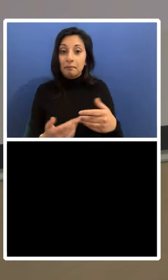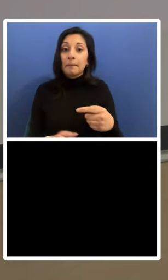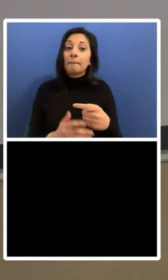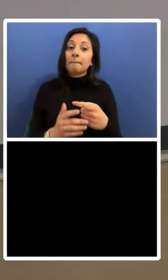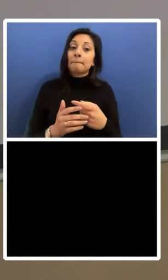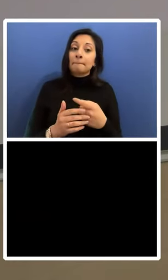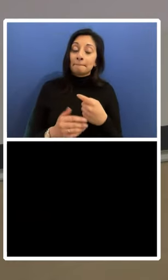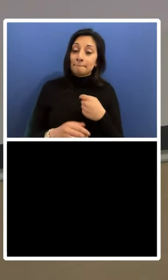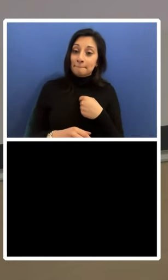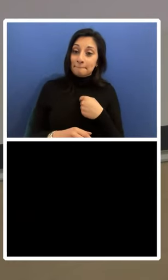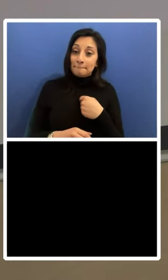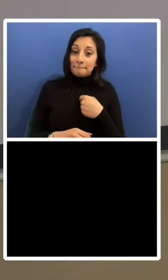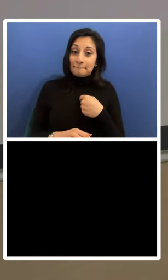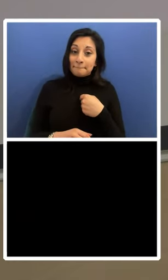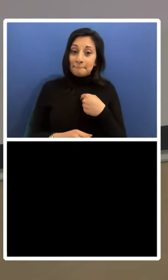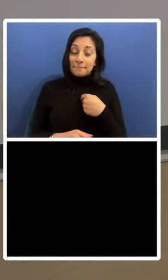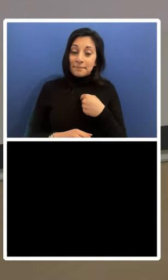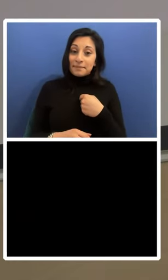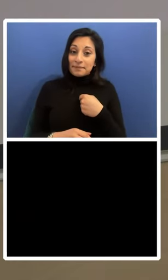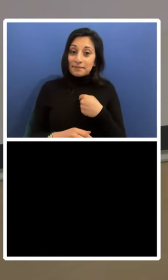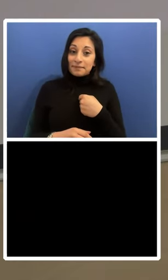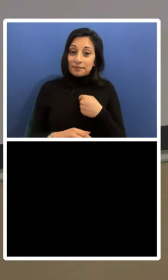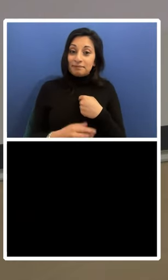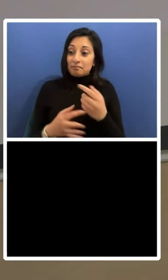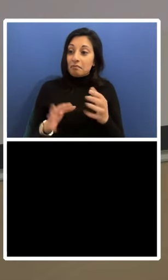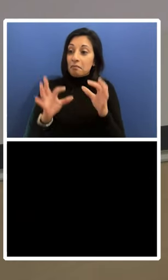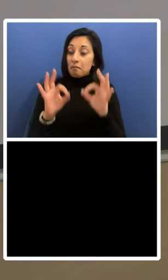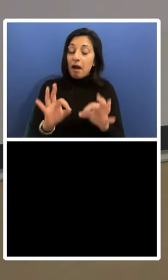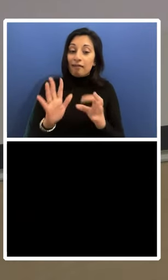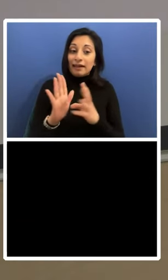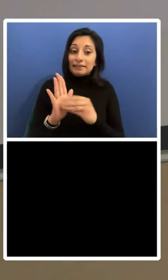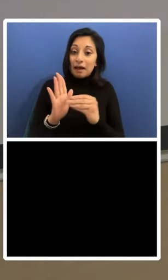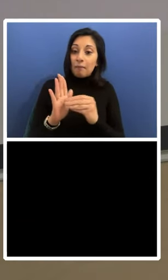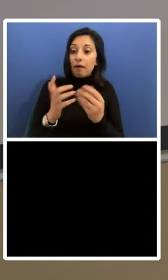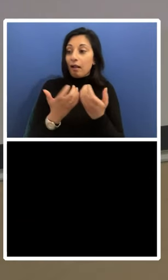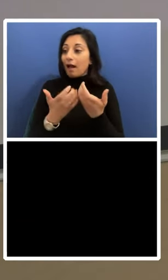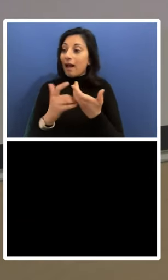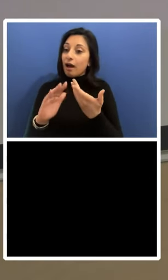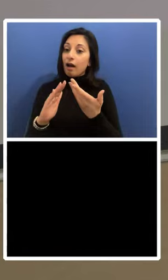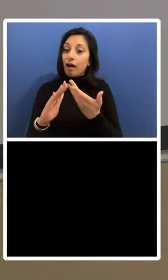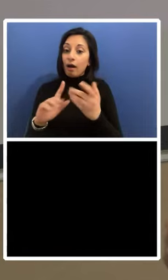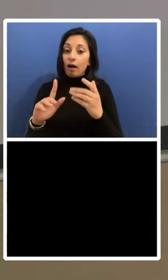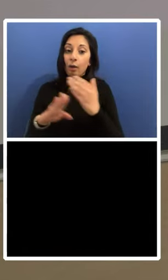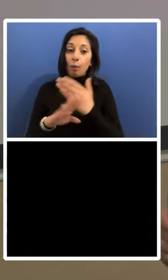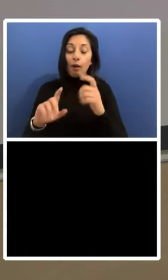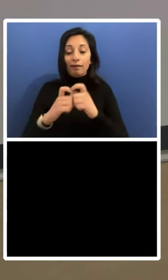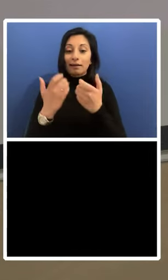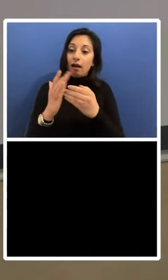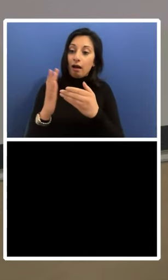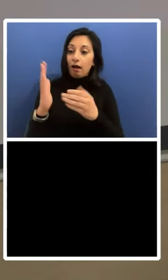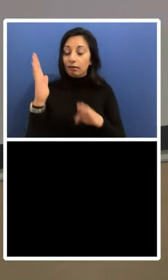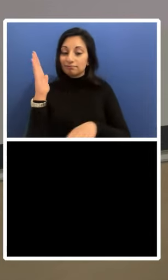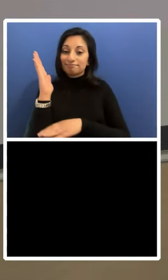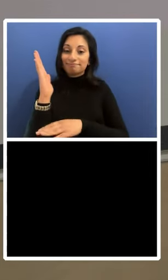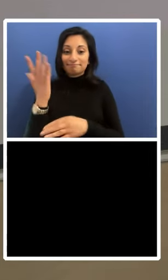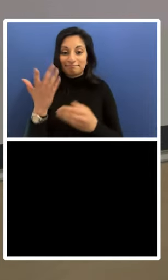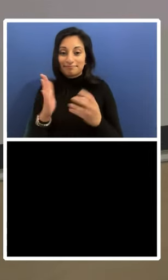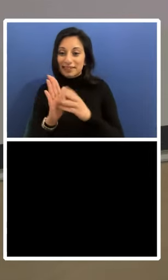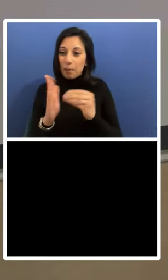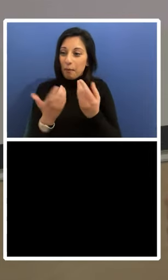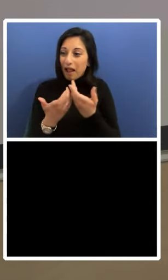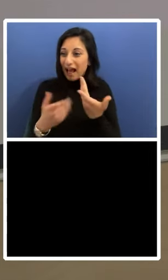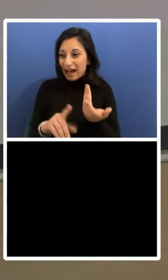how like working class kids just get played, or even just kids now get played again and again and again. You set up to think, you're